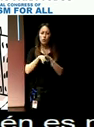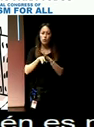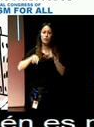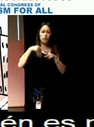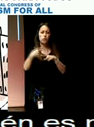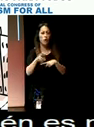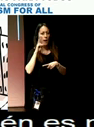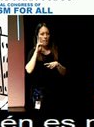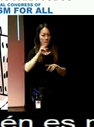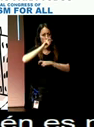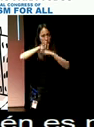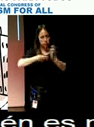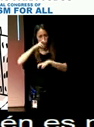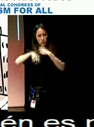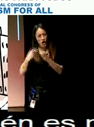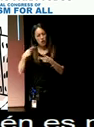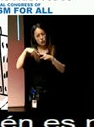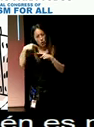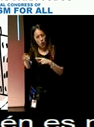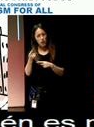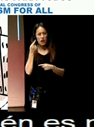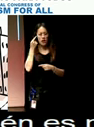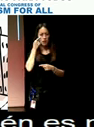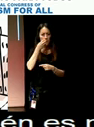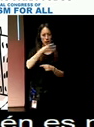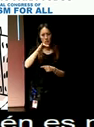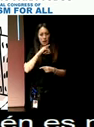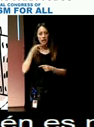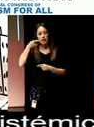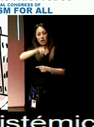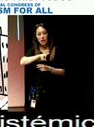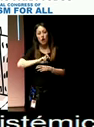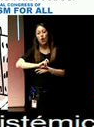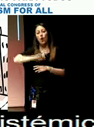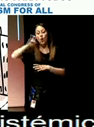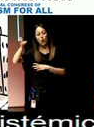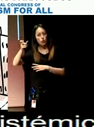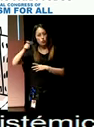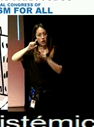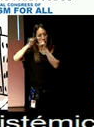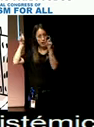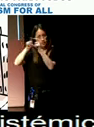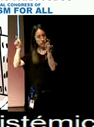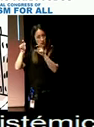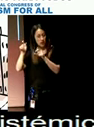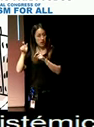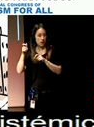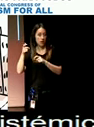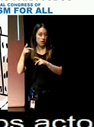in involving different players from tourist sector and from the other sectors of the society.